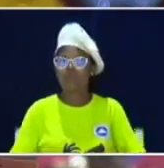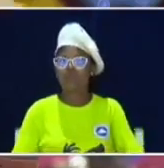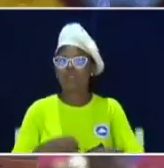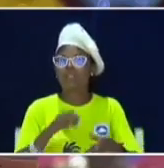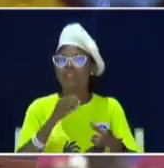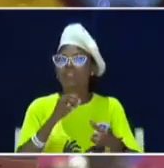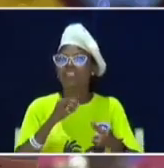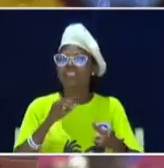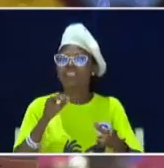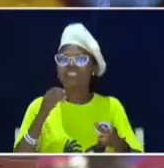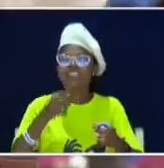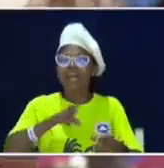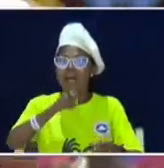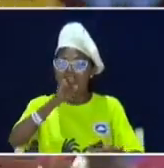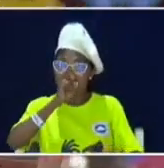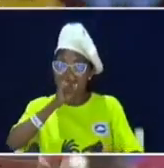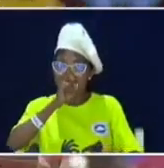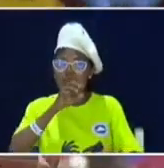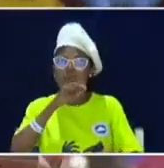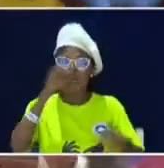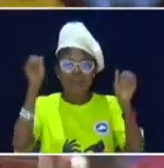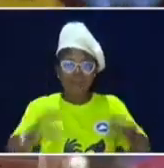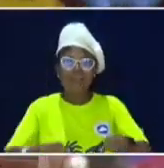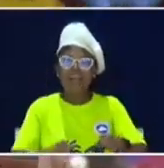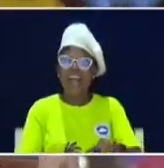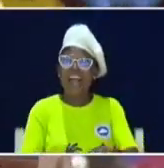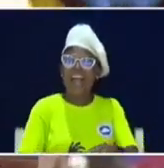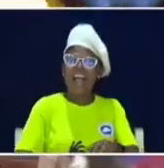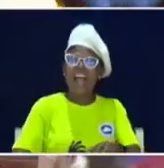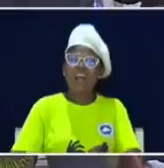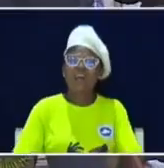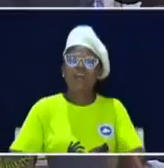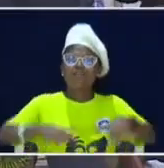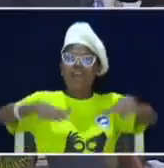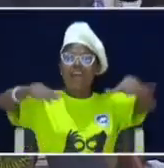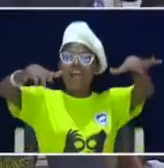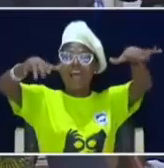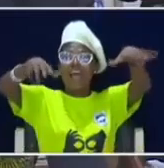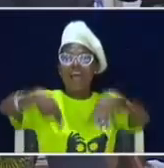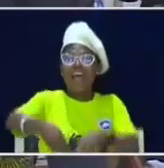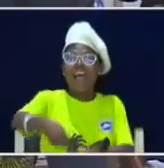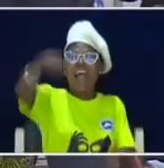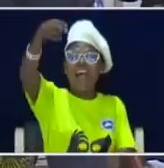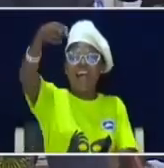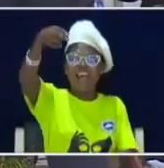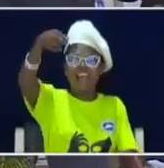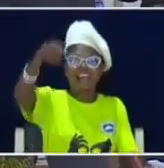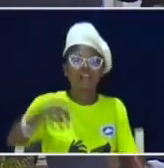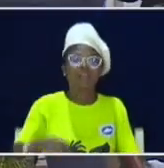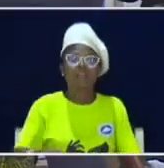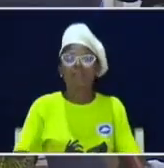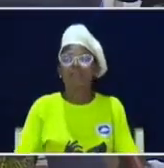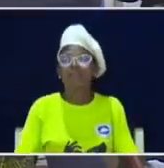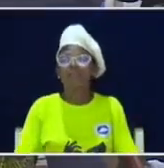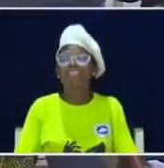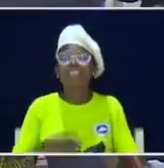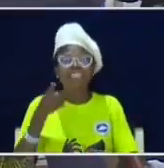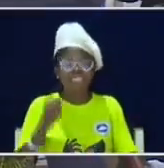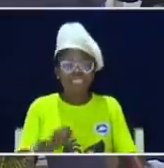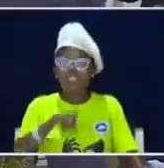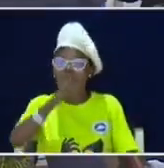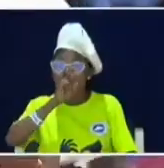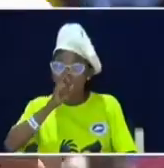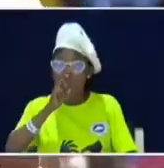Three, the eagle is a high flyer. Everybody say high flyer. Let me say high flyer. The eagle